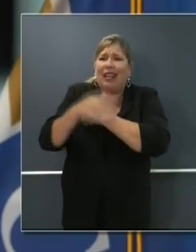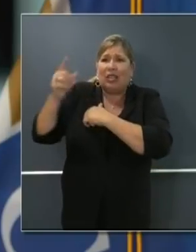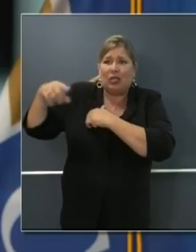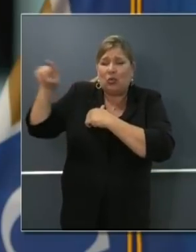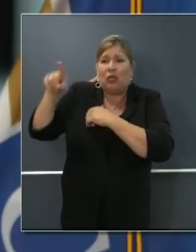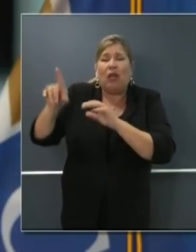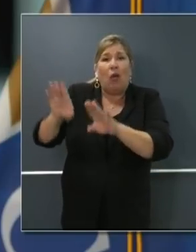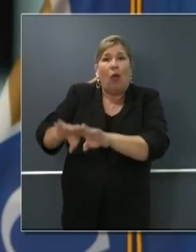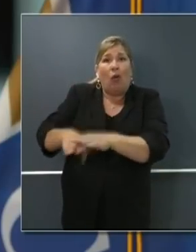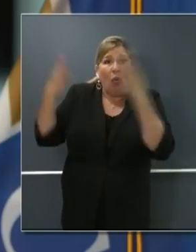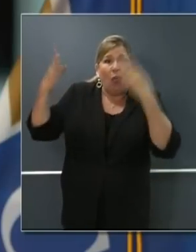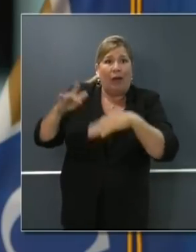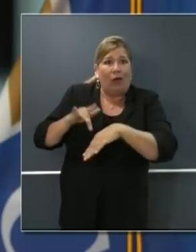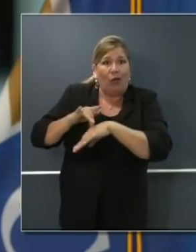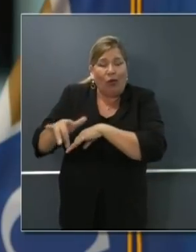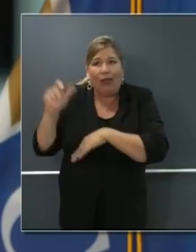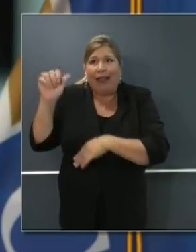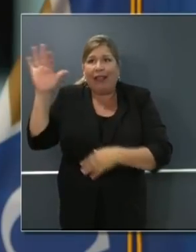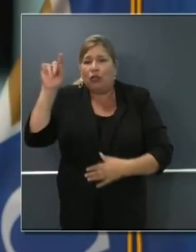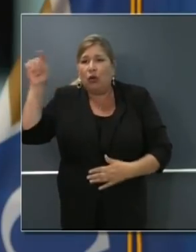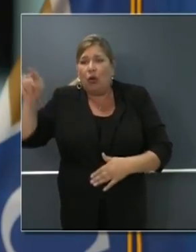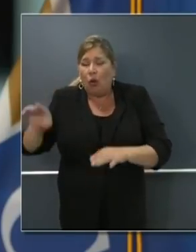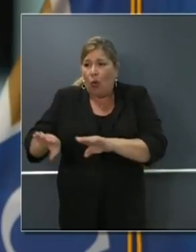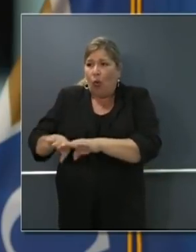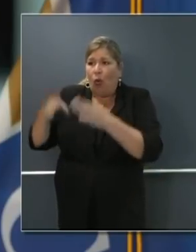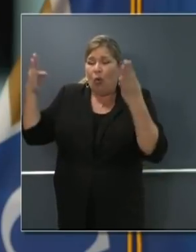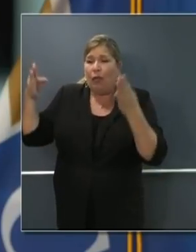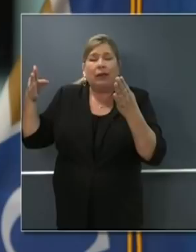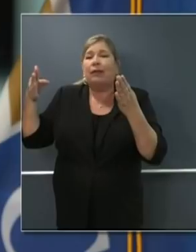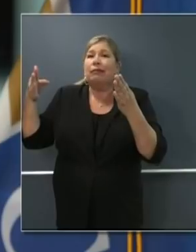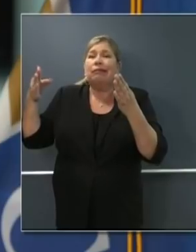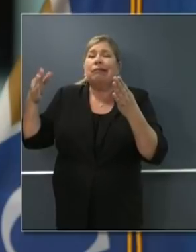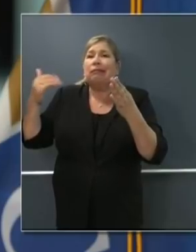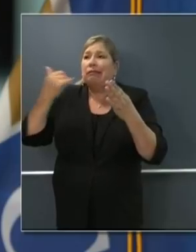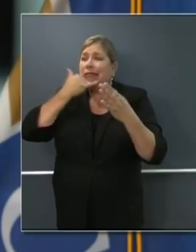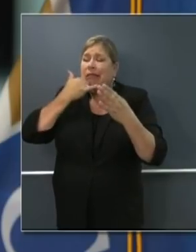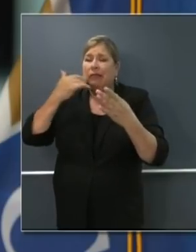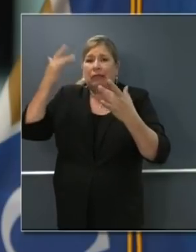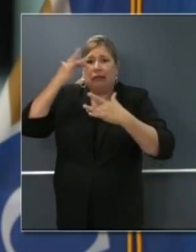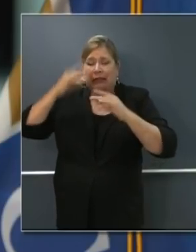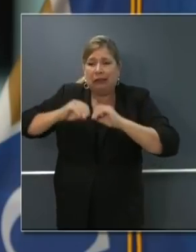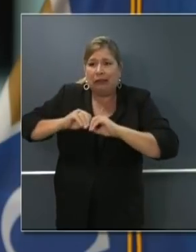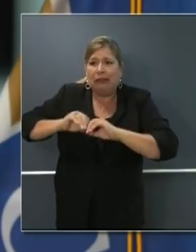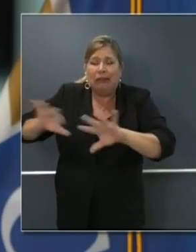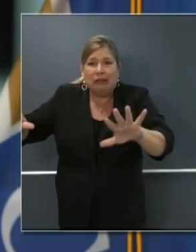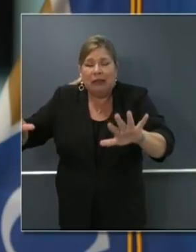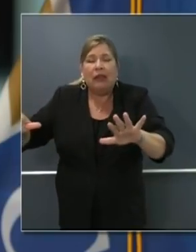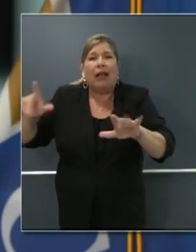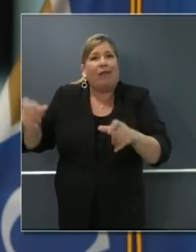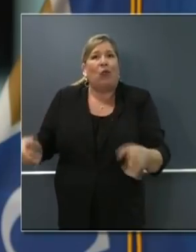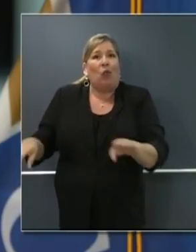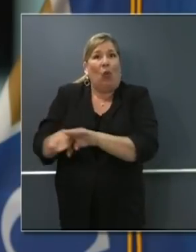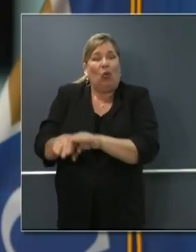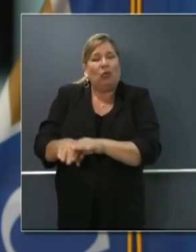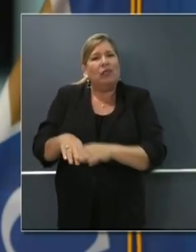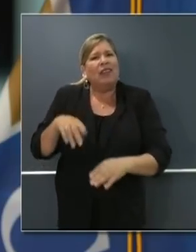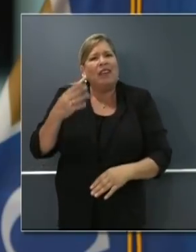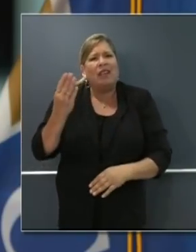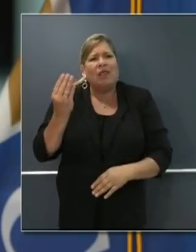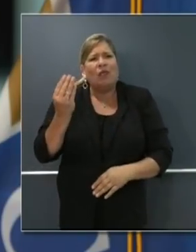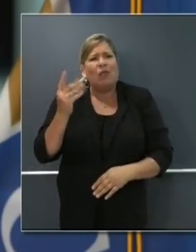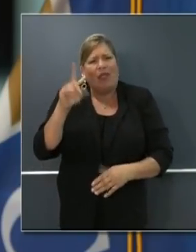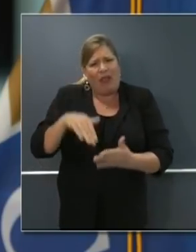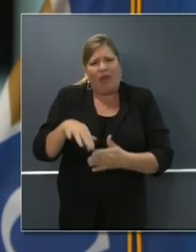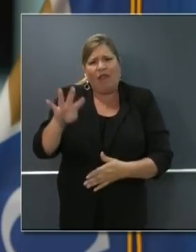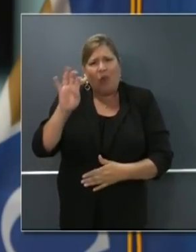early, had a big setback, had to close down. They, I think, had roughly 1,400 cases in one calendar day just in